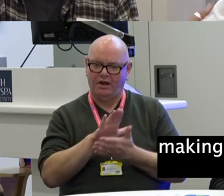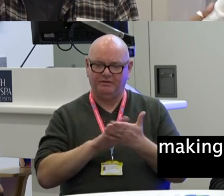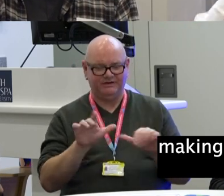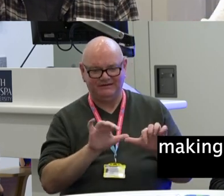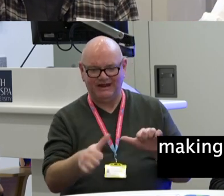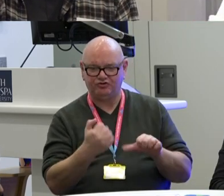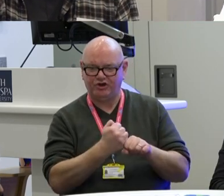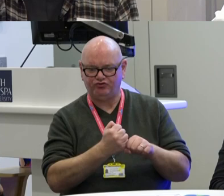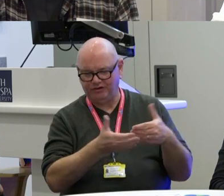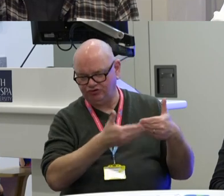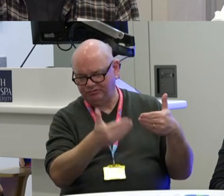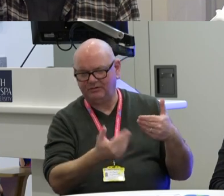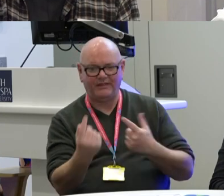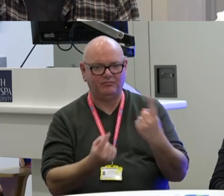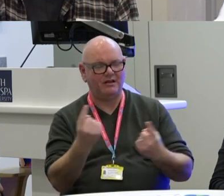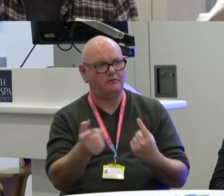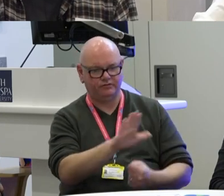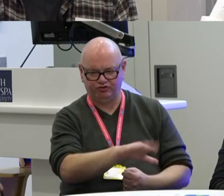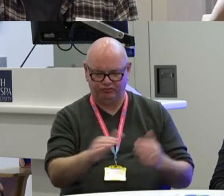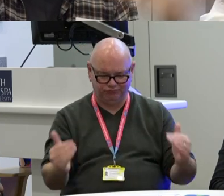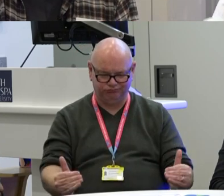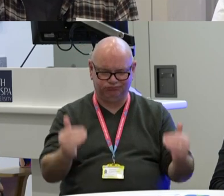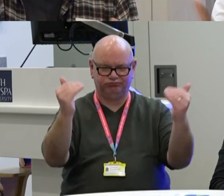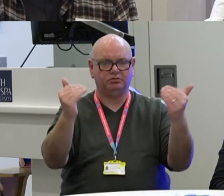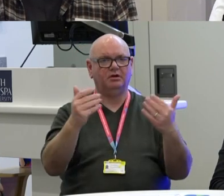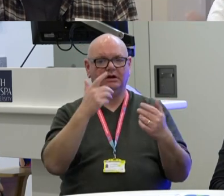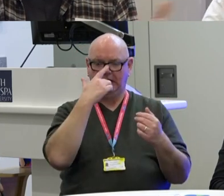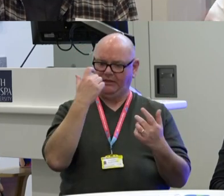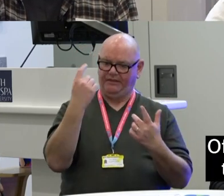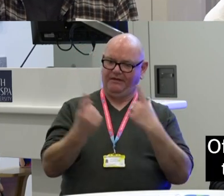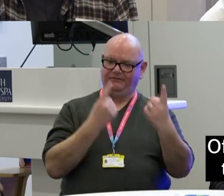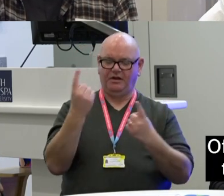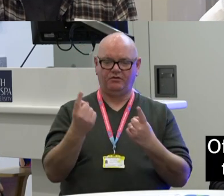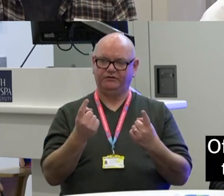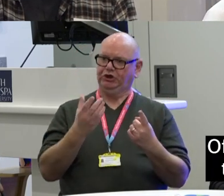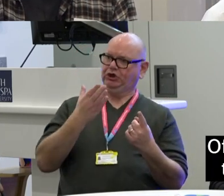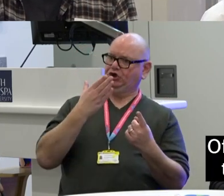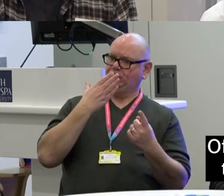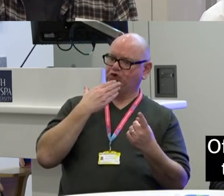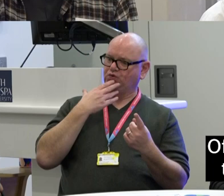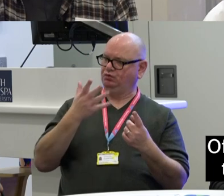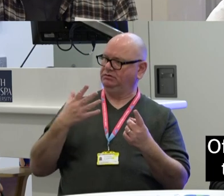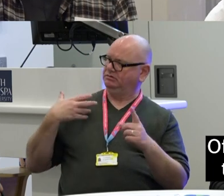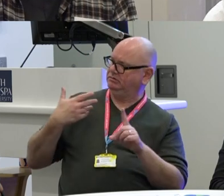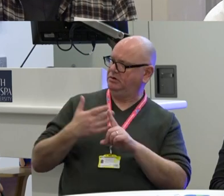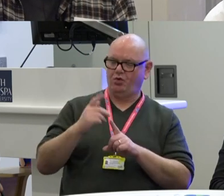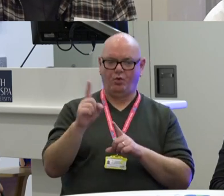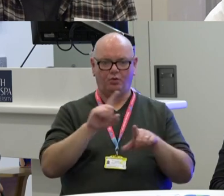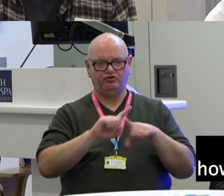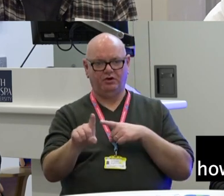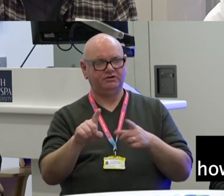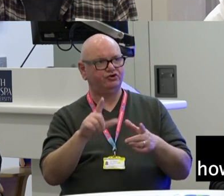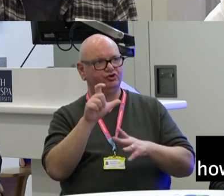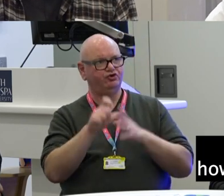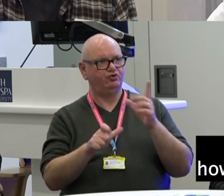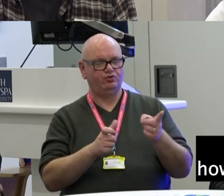also sort of take versions of it, of whatever we're trying to do through the innovation lab at the